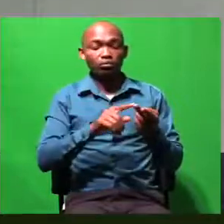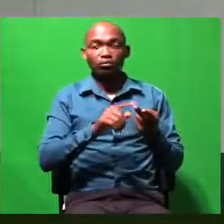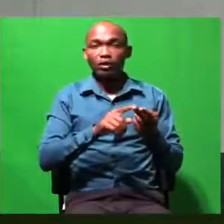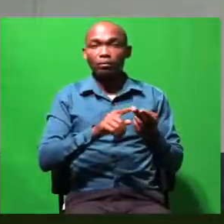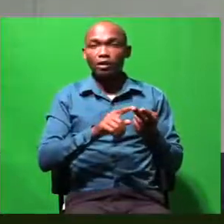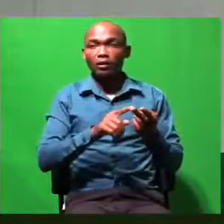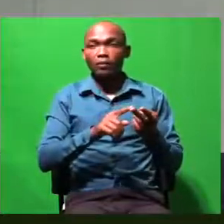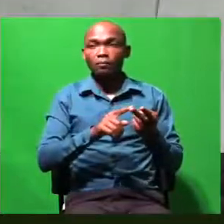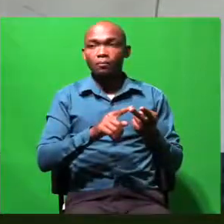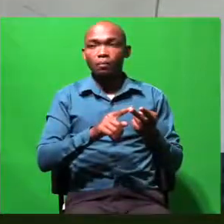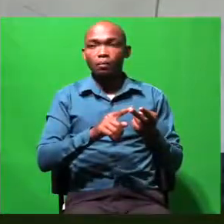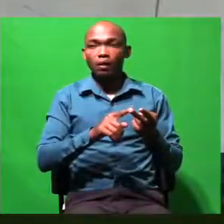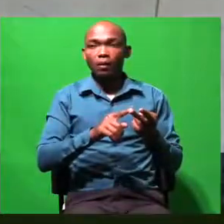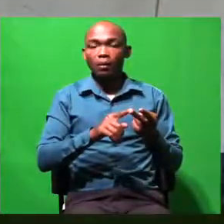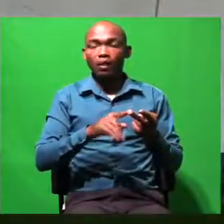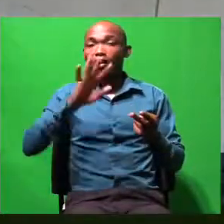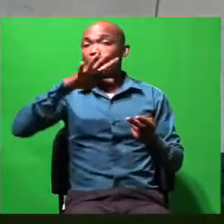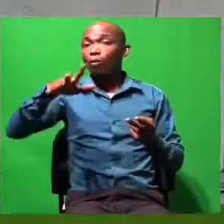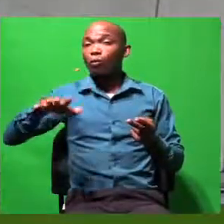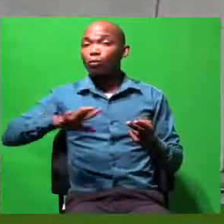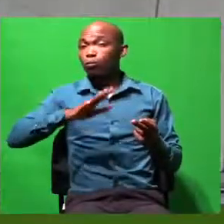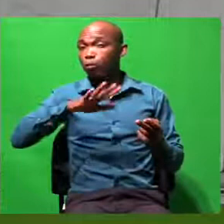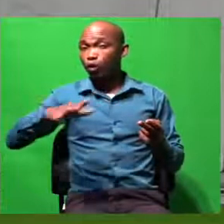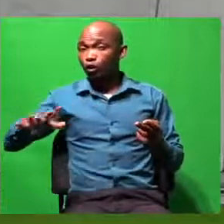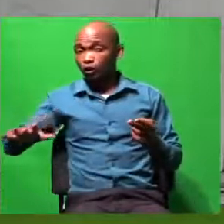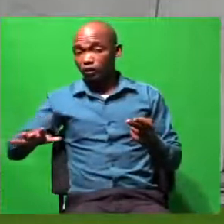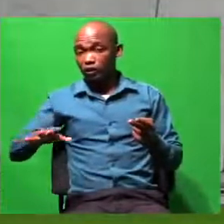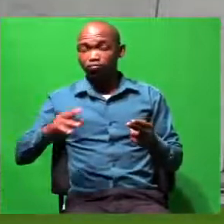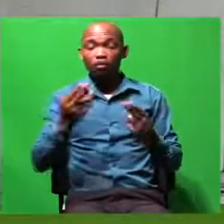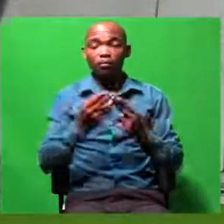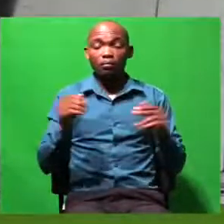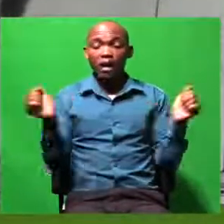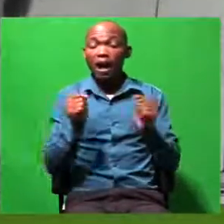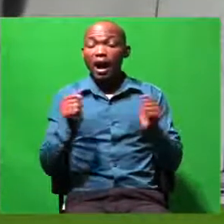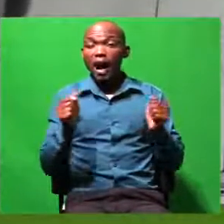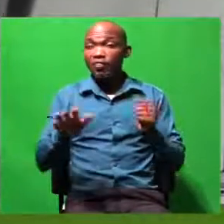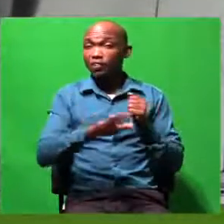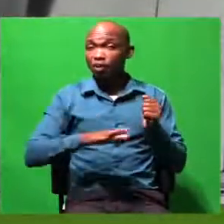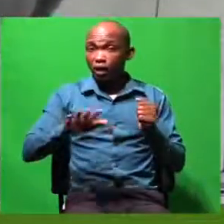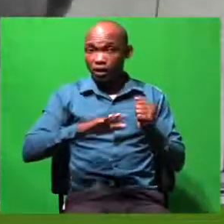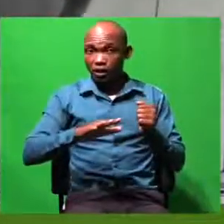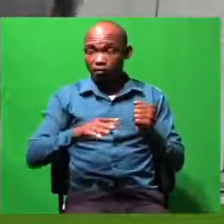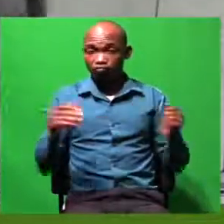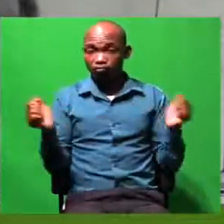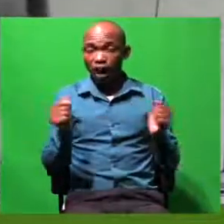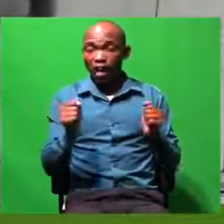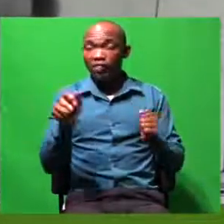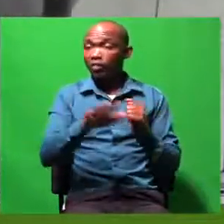flood in the communities, or maybe some happen like earthquake.